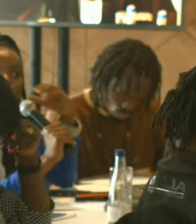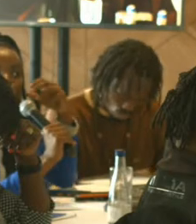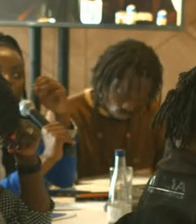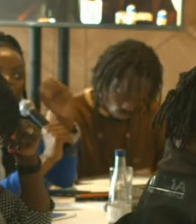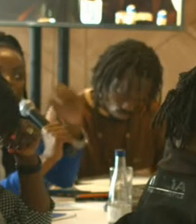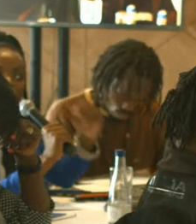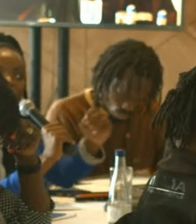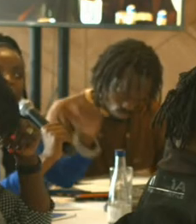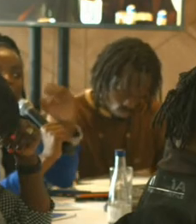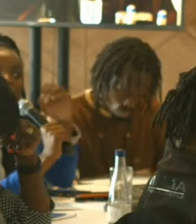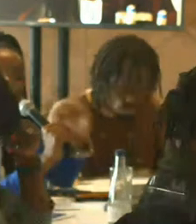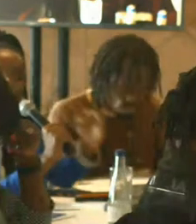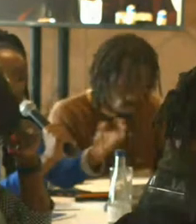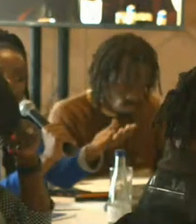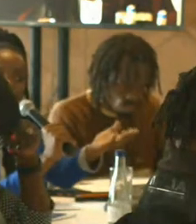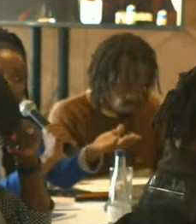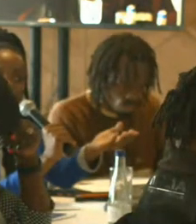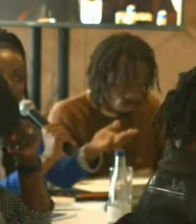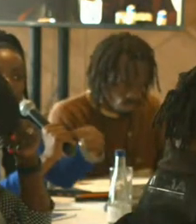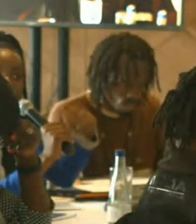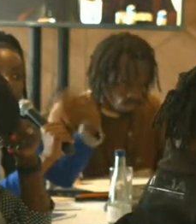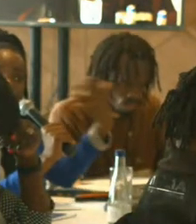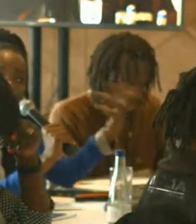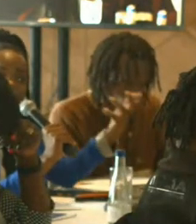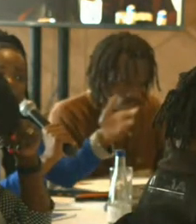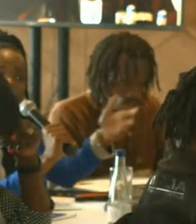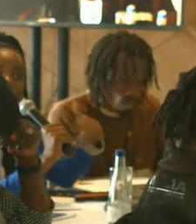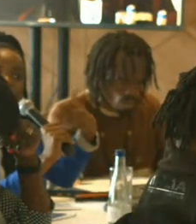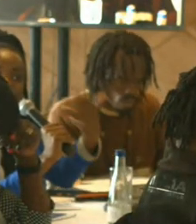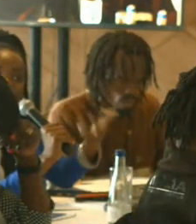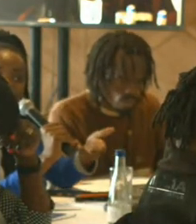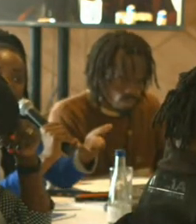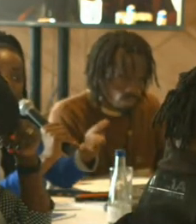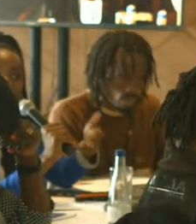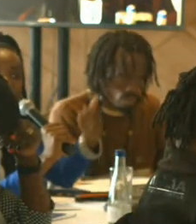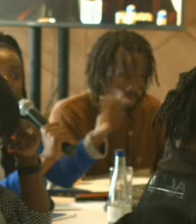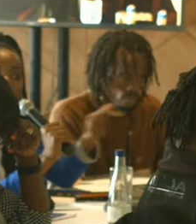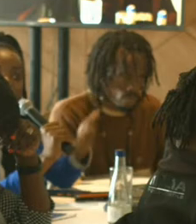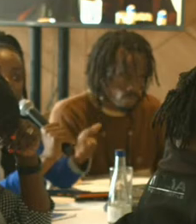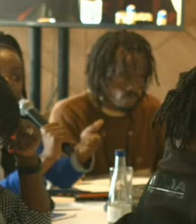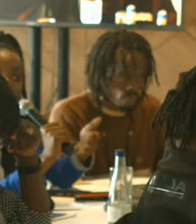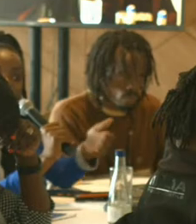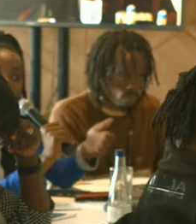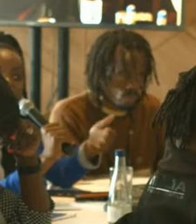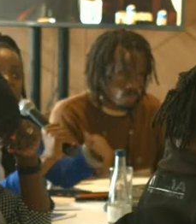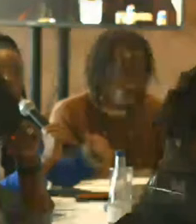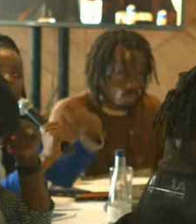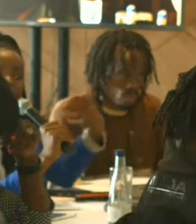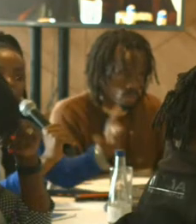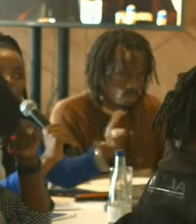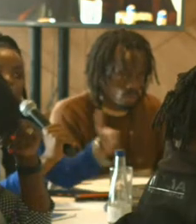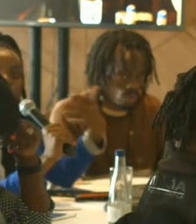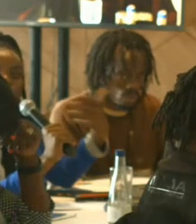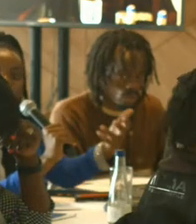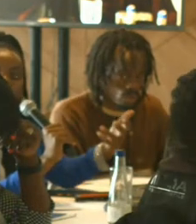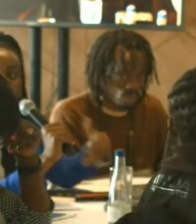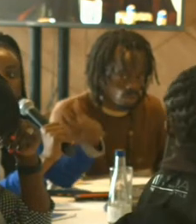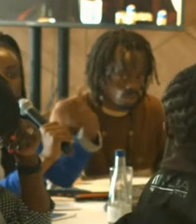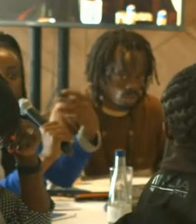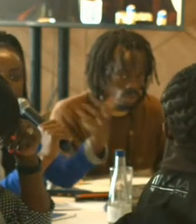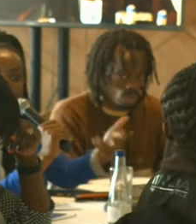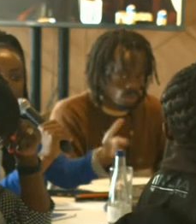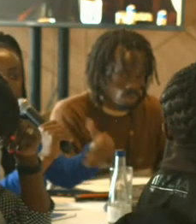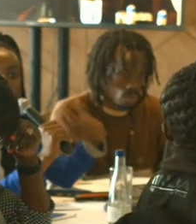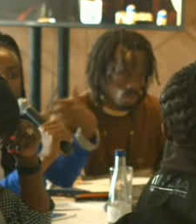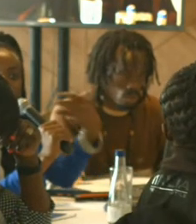so you will find that in the ghettos for instance a child is playing by sewage by our line and someone who is a woman